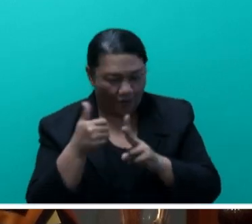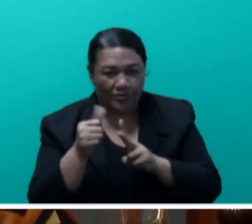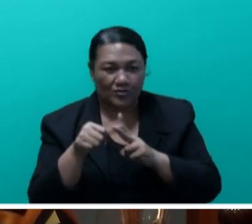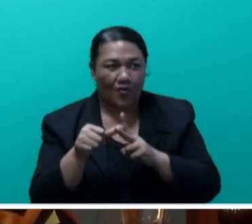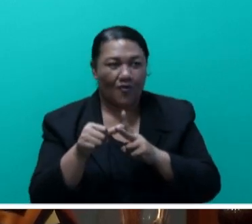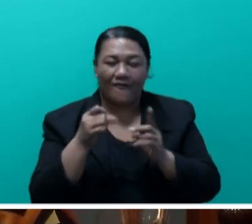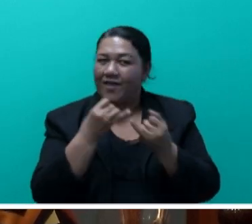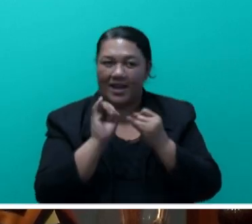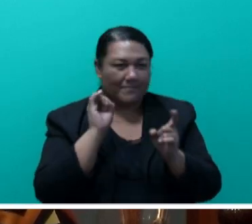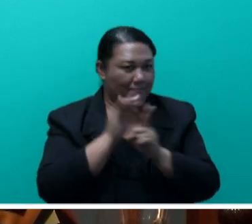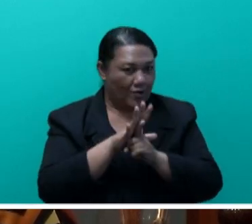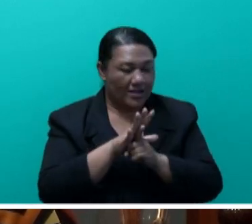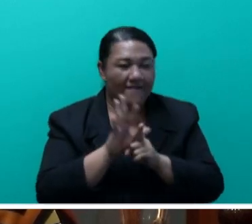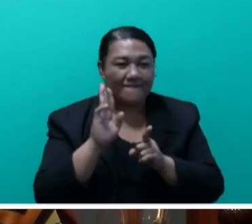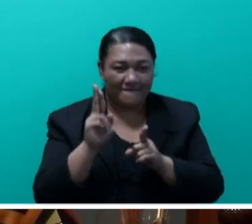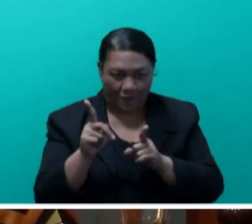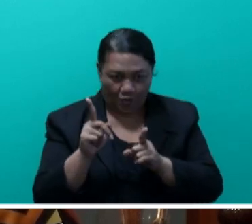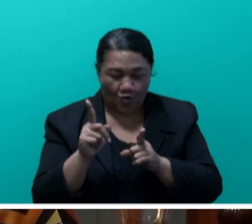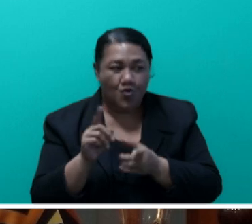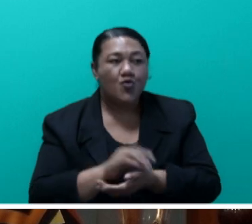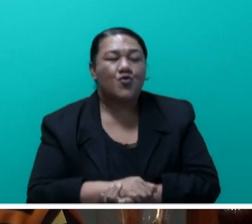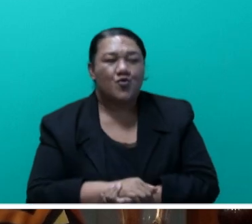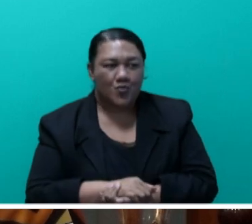significant feedstock into